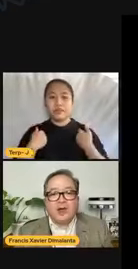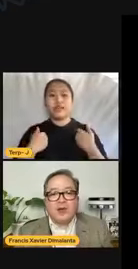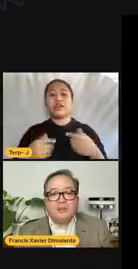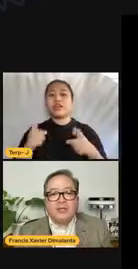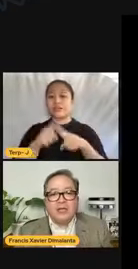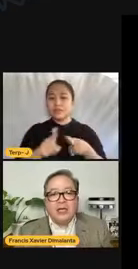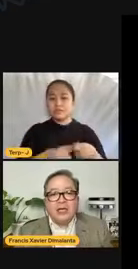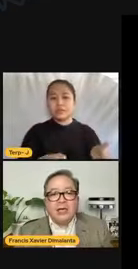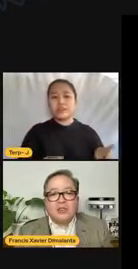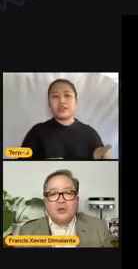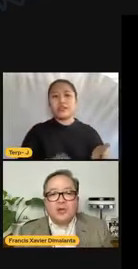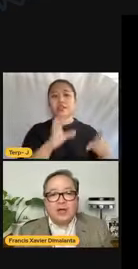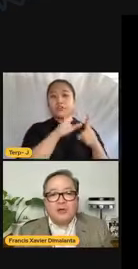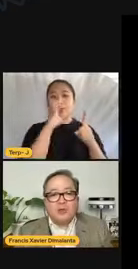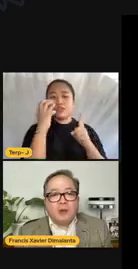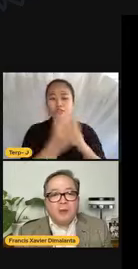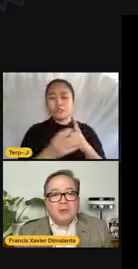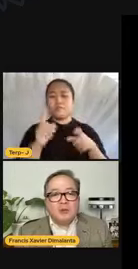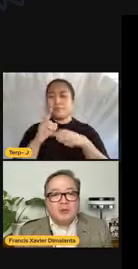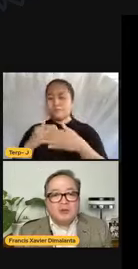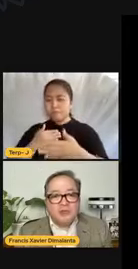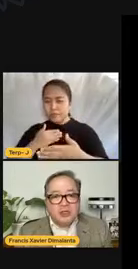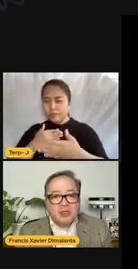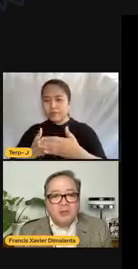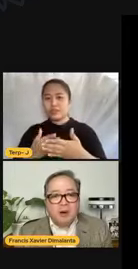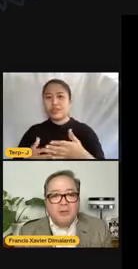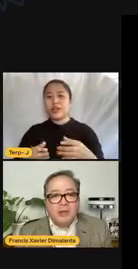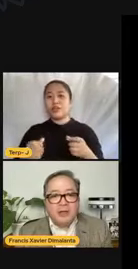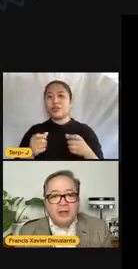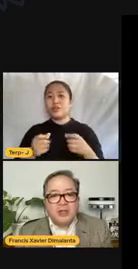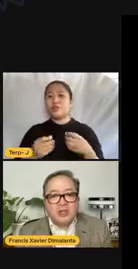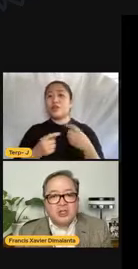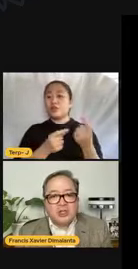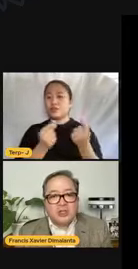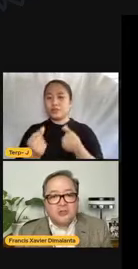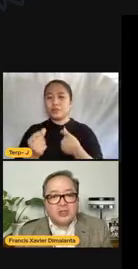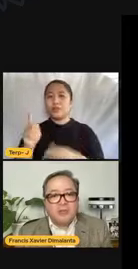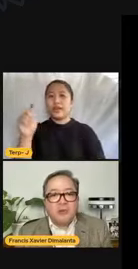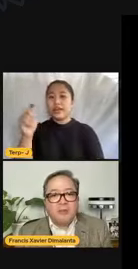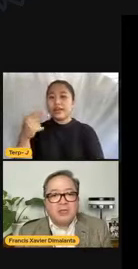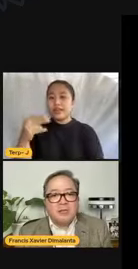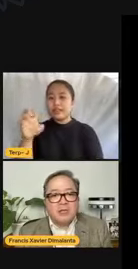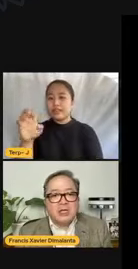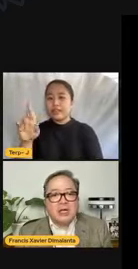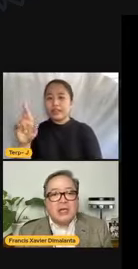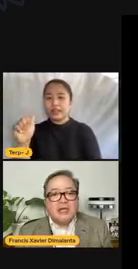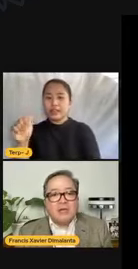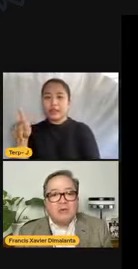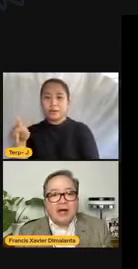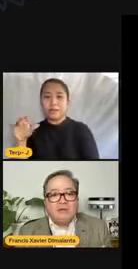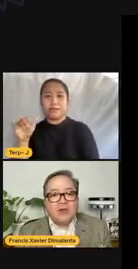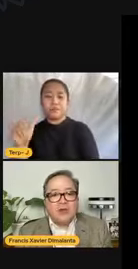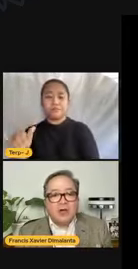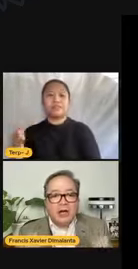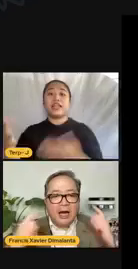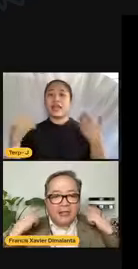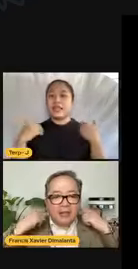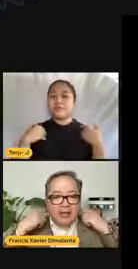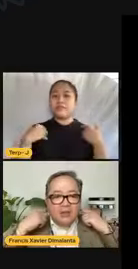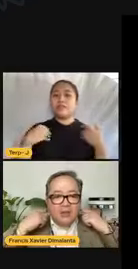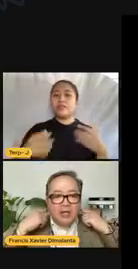of our therapy. Next to thyroid problems would be vision problem, hearing concerns, vision problems. Then we have